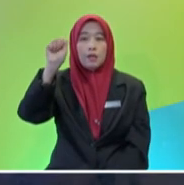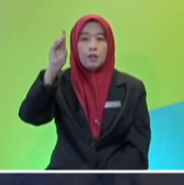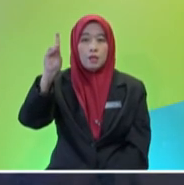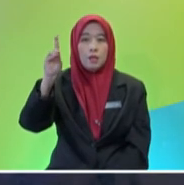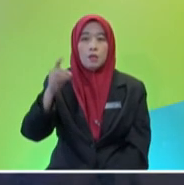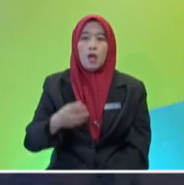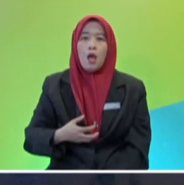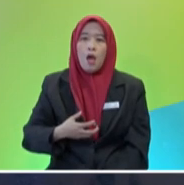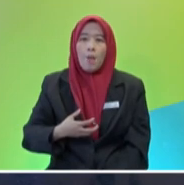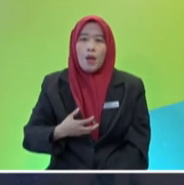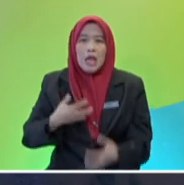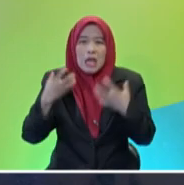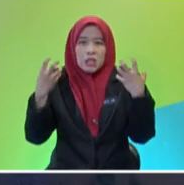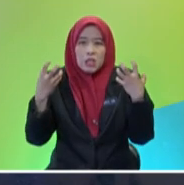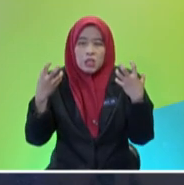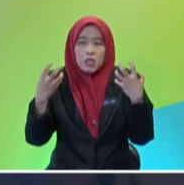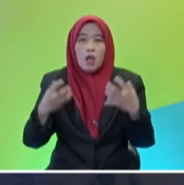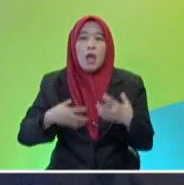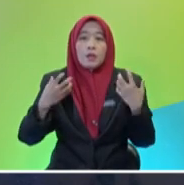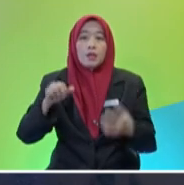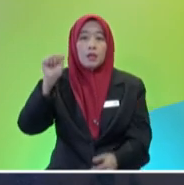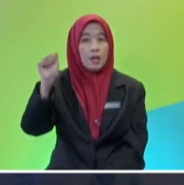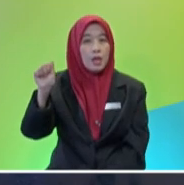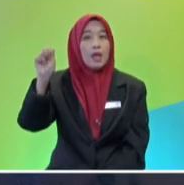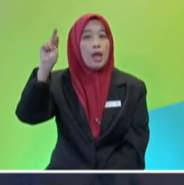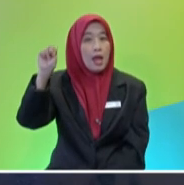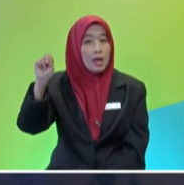angry? Angry is